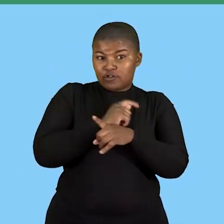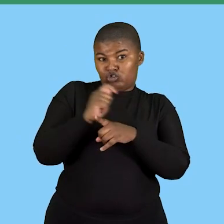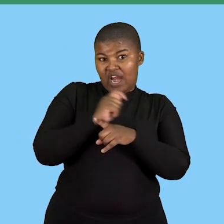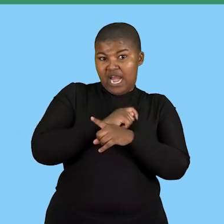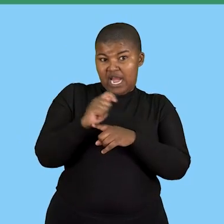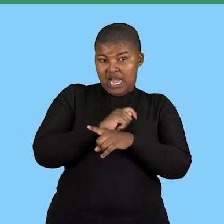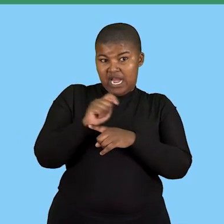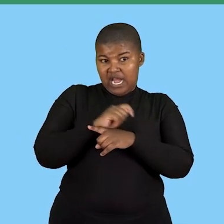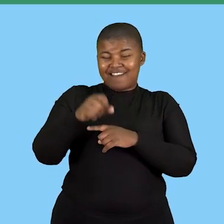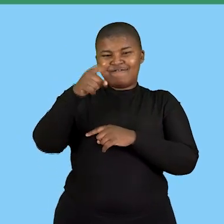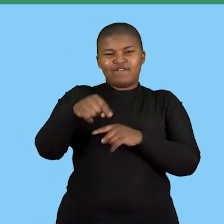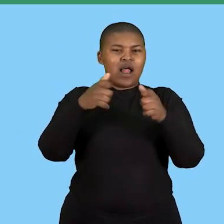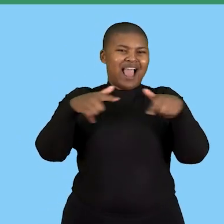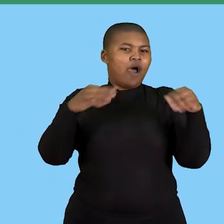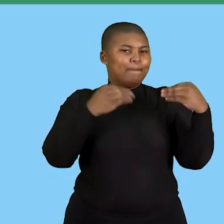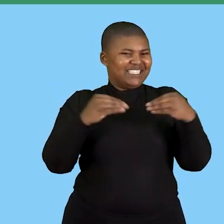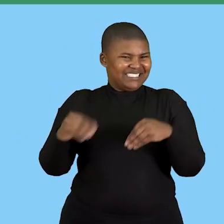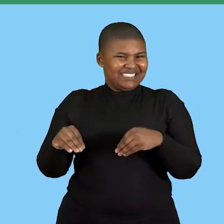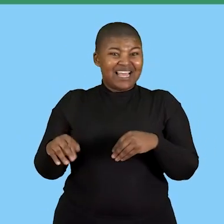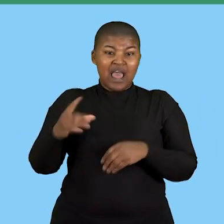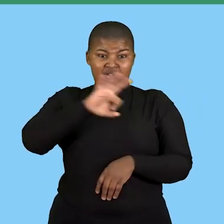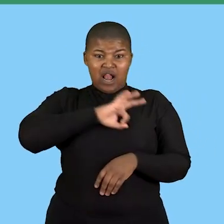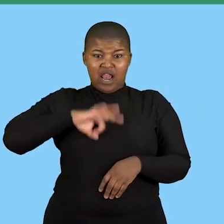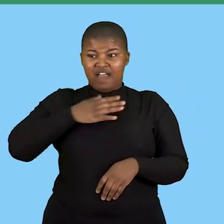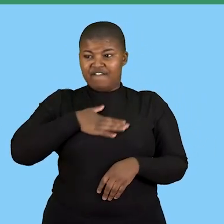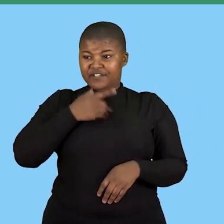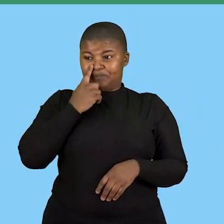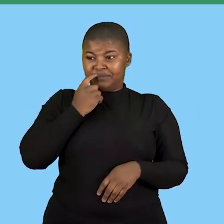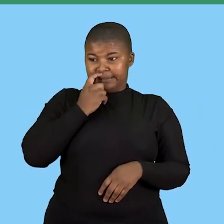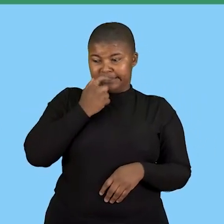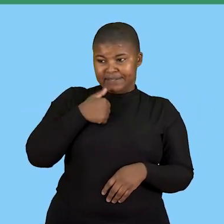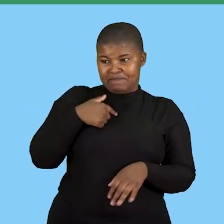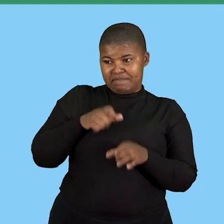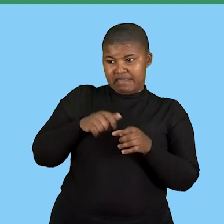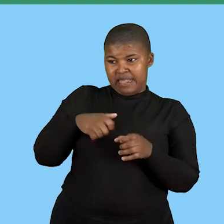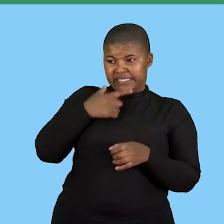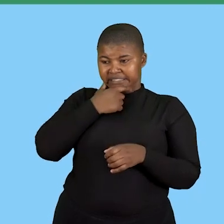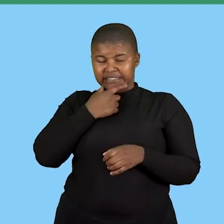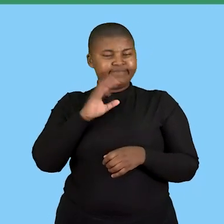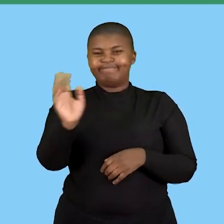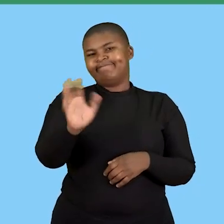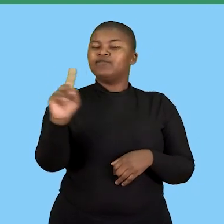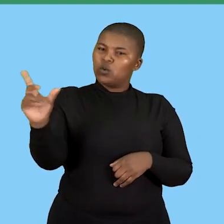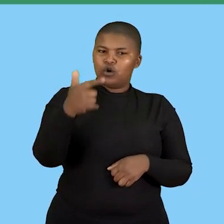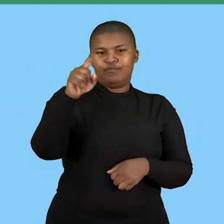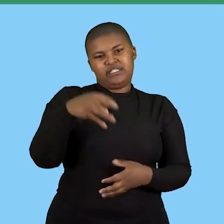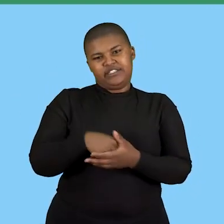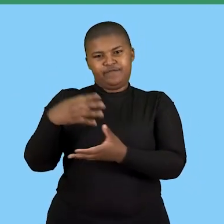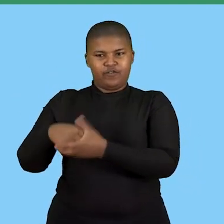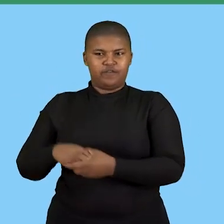provide training in an official language of the business, and no worker should feel excluded in the meeting conducted in